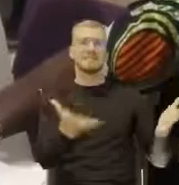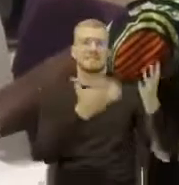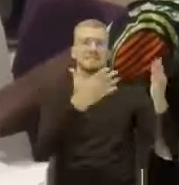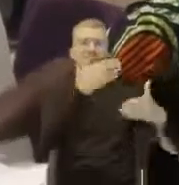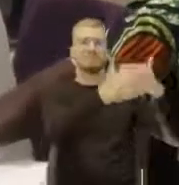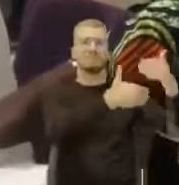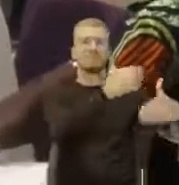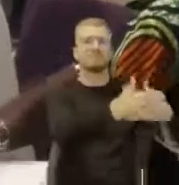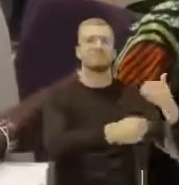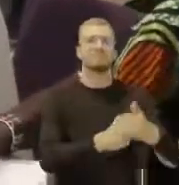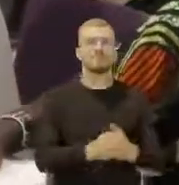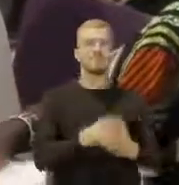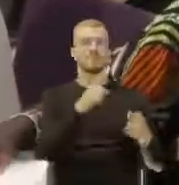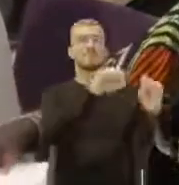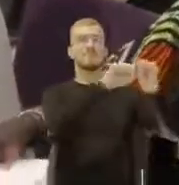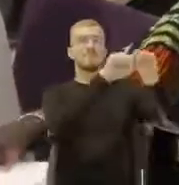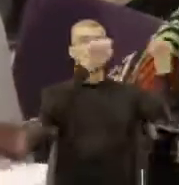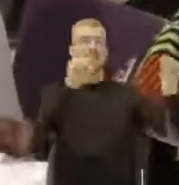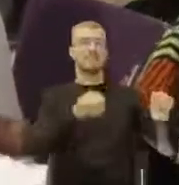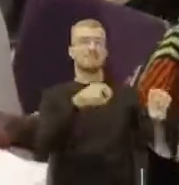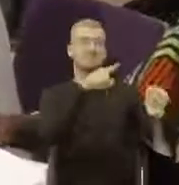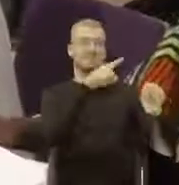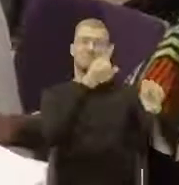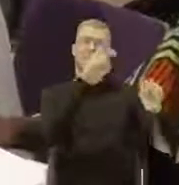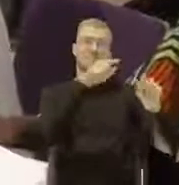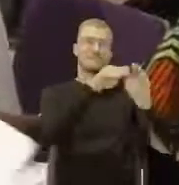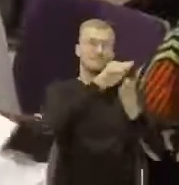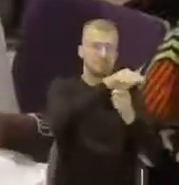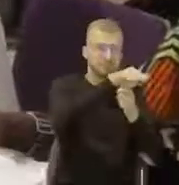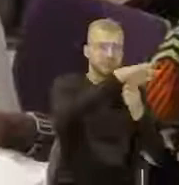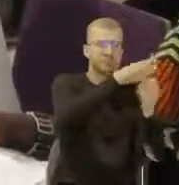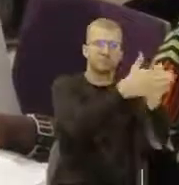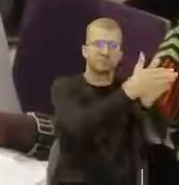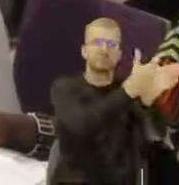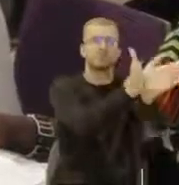to go to the mayor of the city of Pereira,